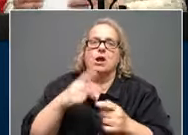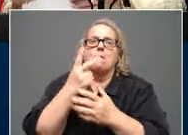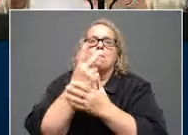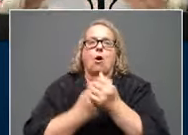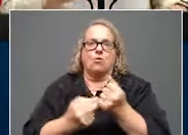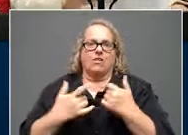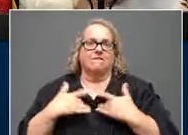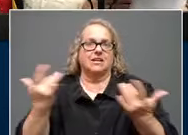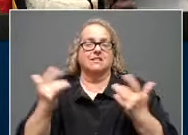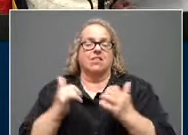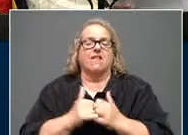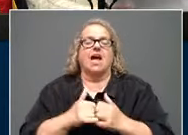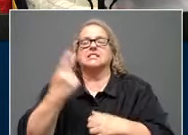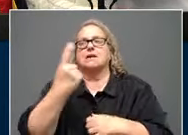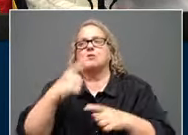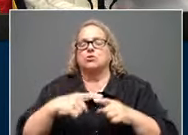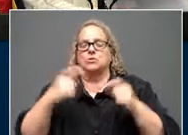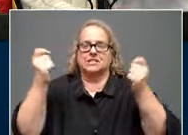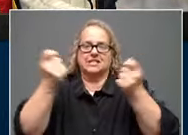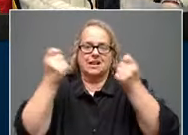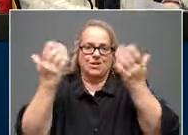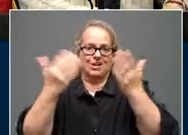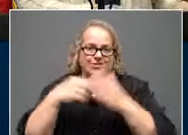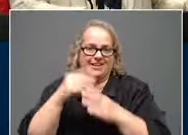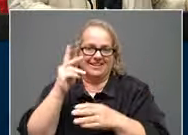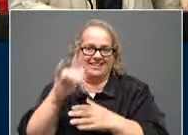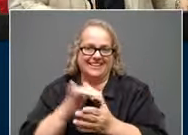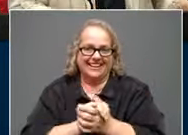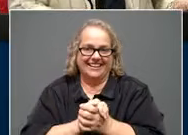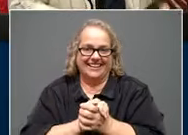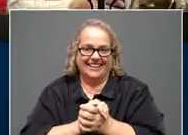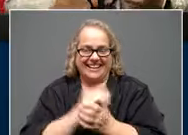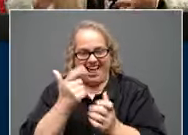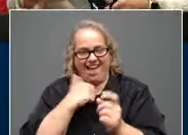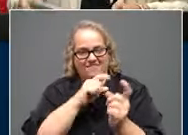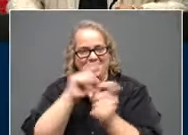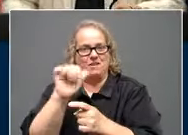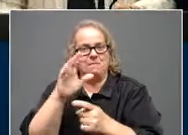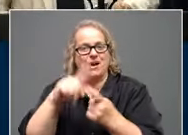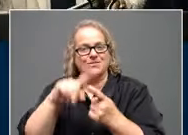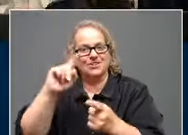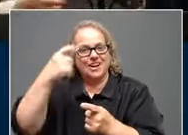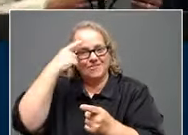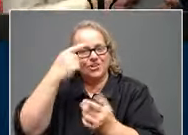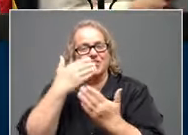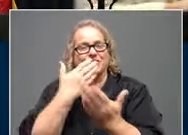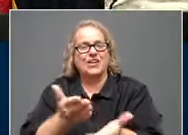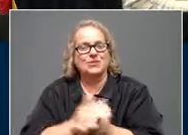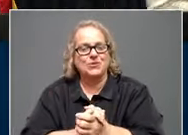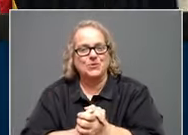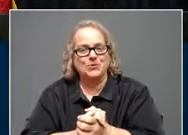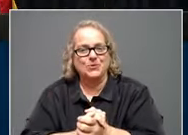something to celebrate here in Kentucky. All right, I'm going to turn it right back over to Governor Beshear. Thank you all.